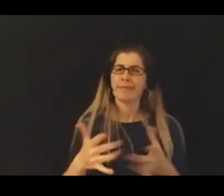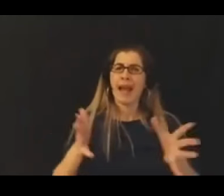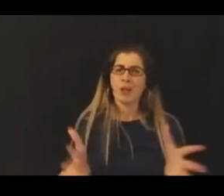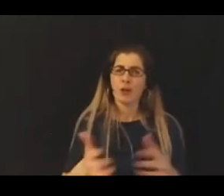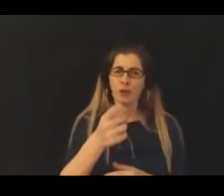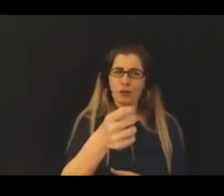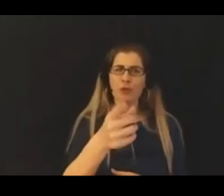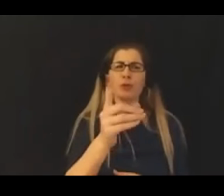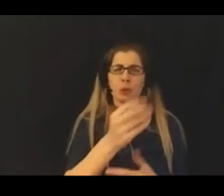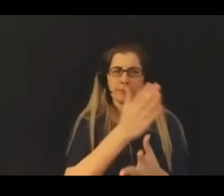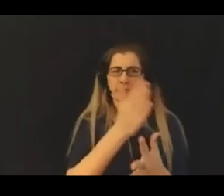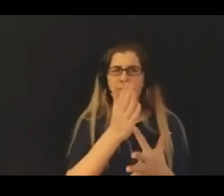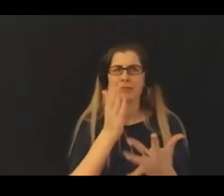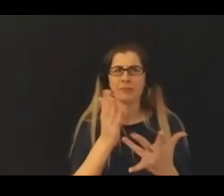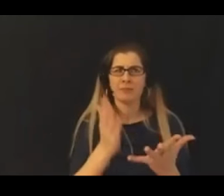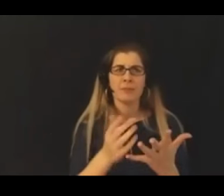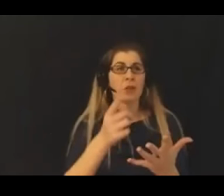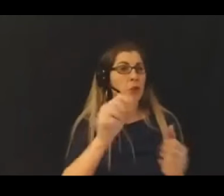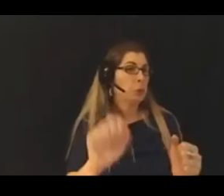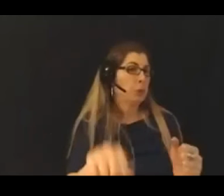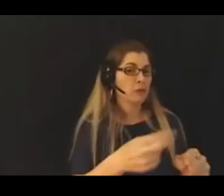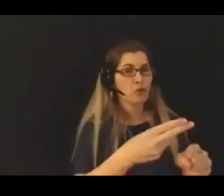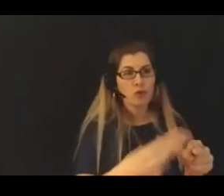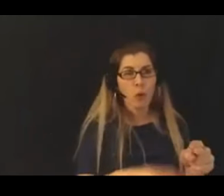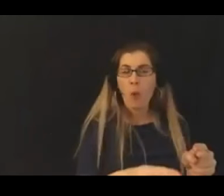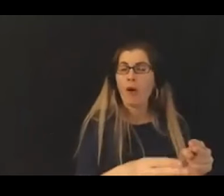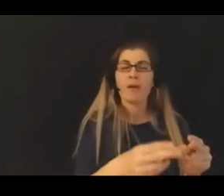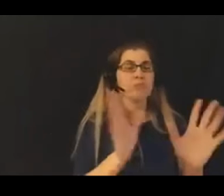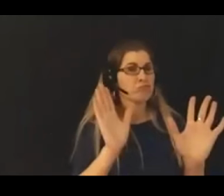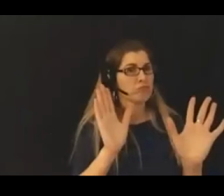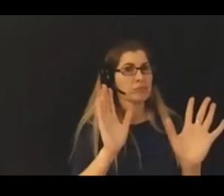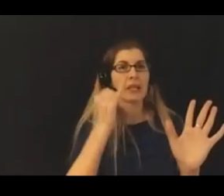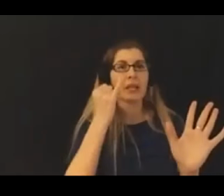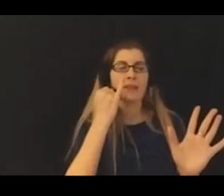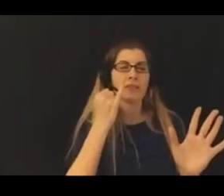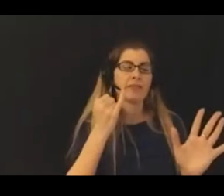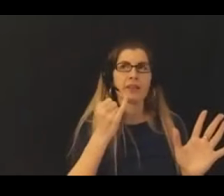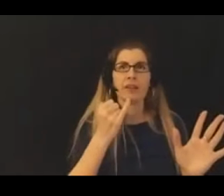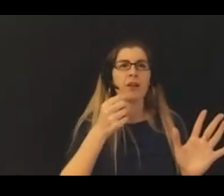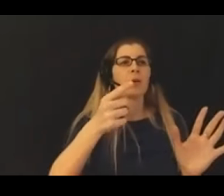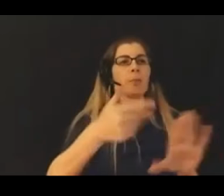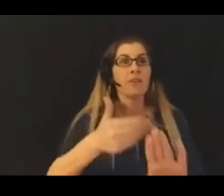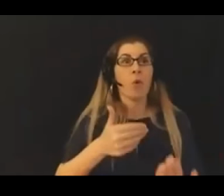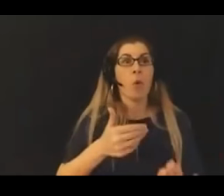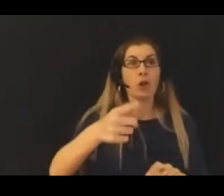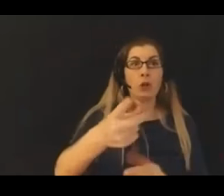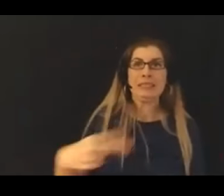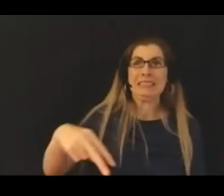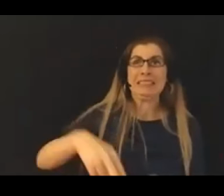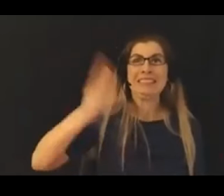of patterns. You can do a very short version of it. Anytime you have to, for instance, give a presentation